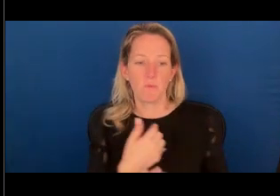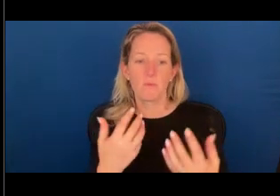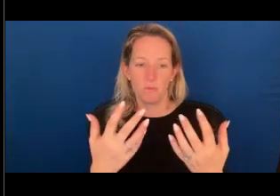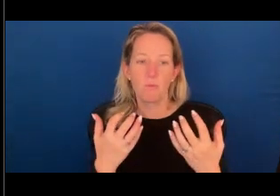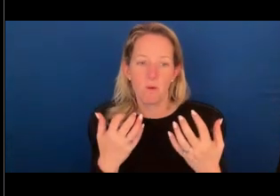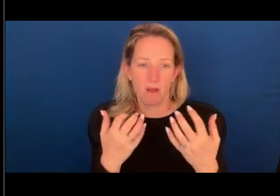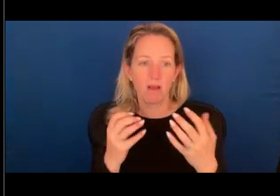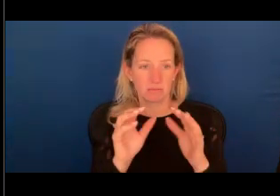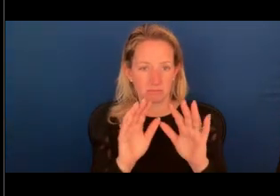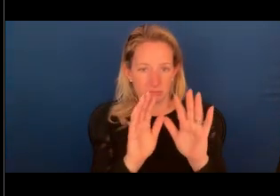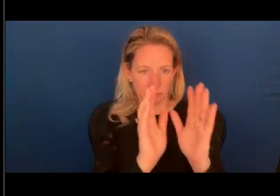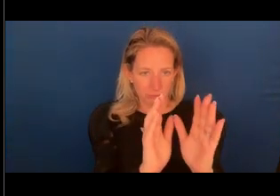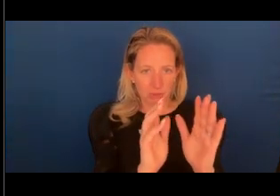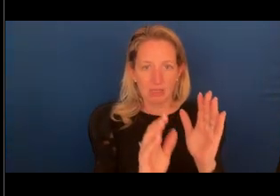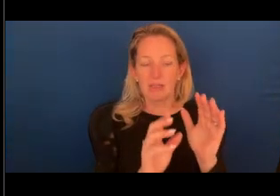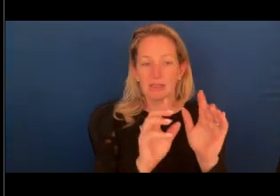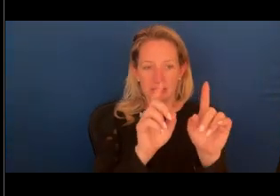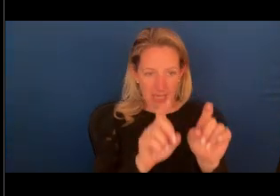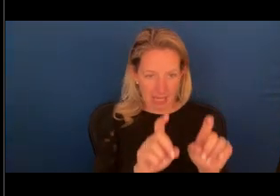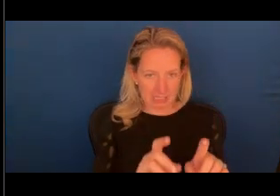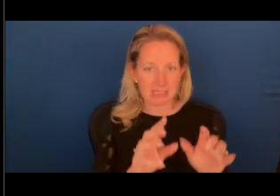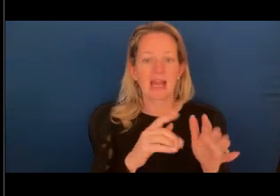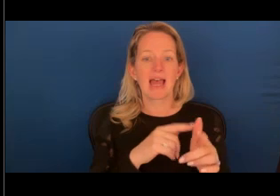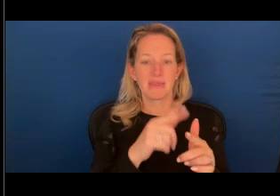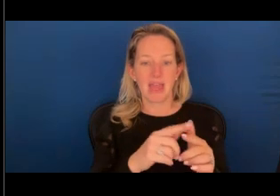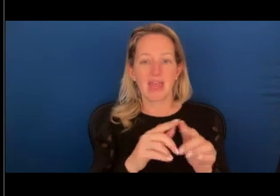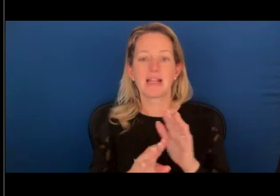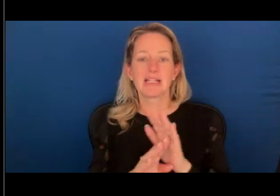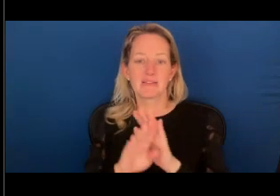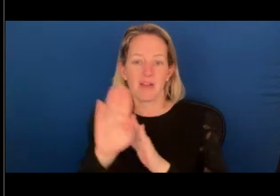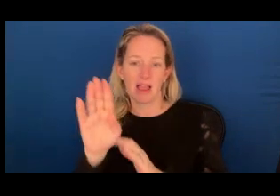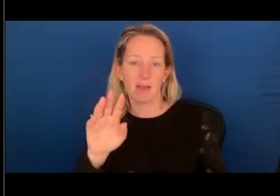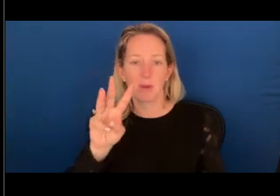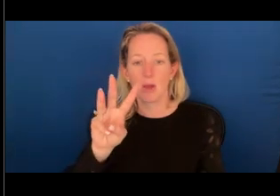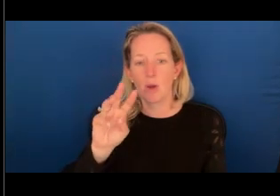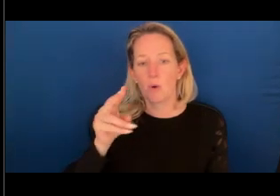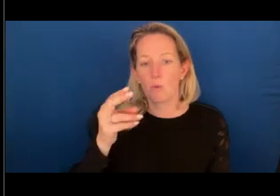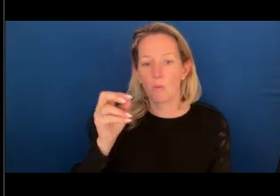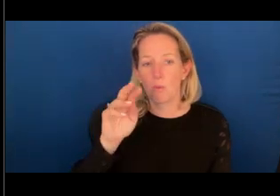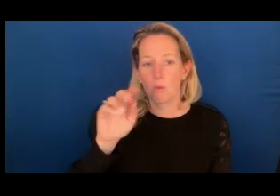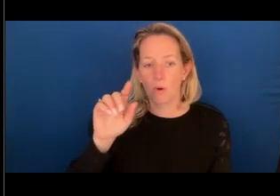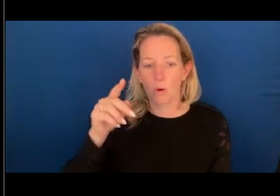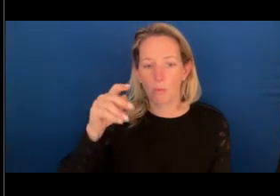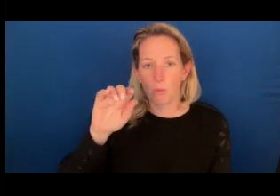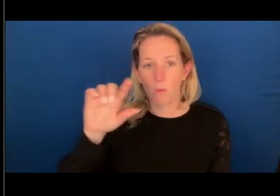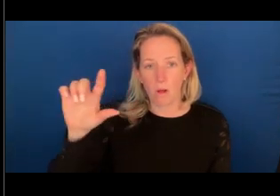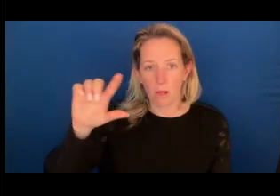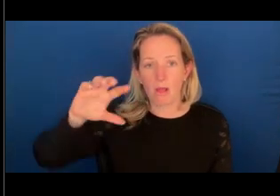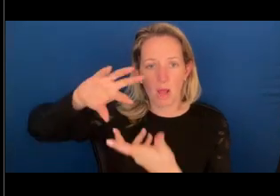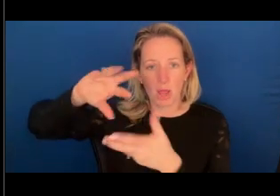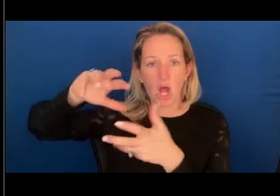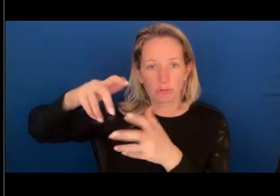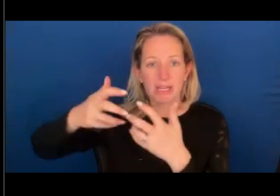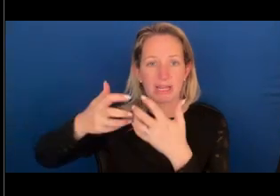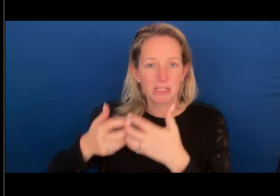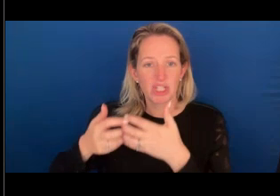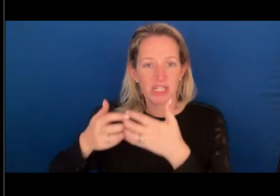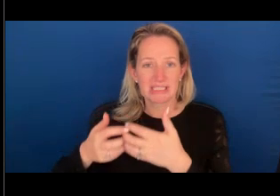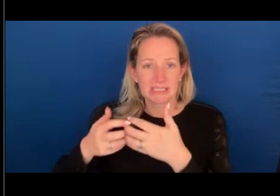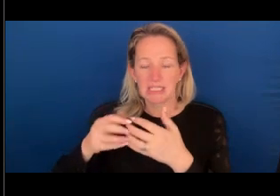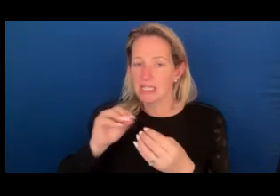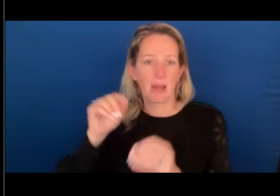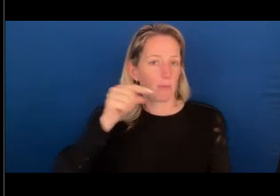advanced testing at Whirlpool. Whirlpool is the #1 manufacturer of the laundry machine, and we are targeting